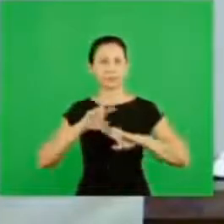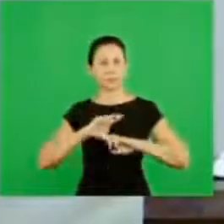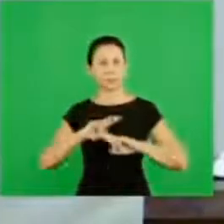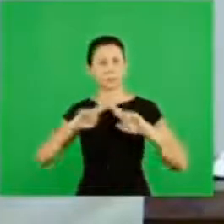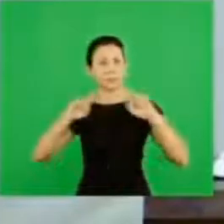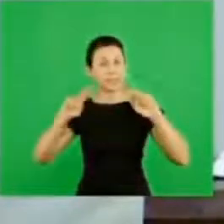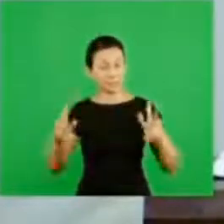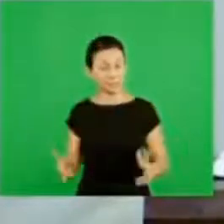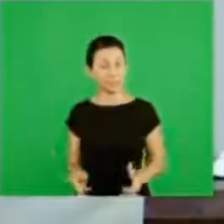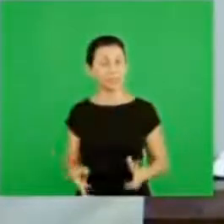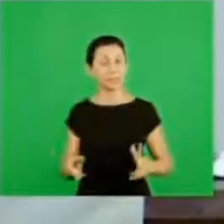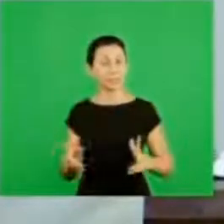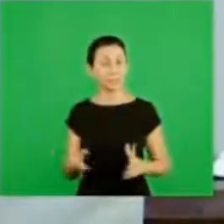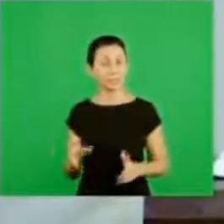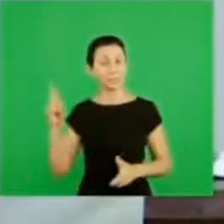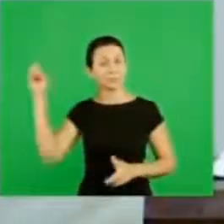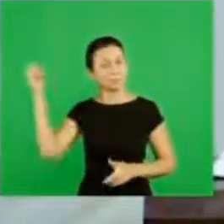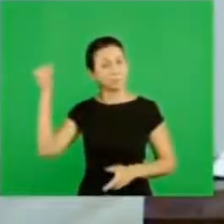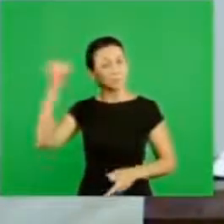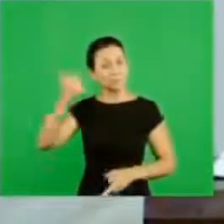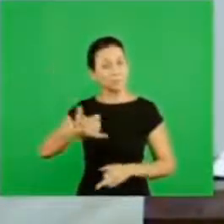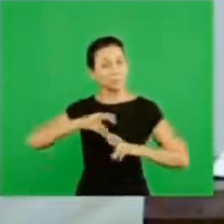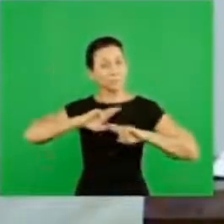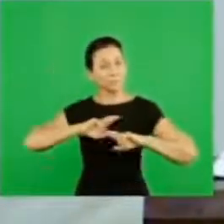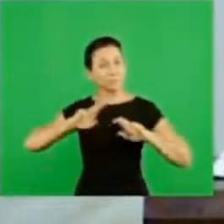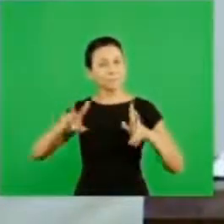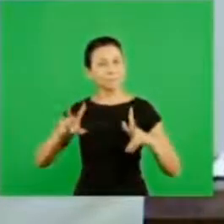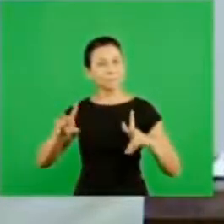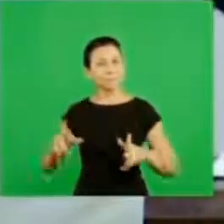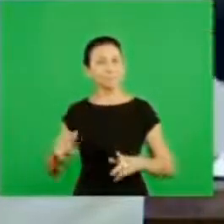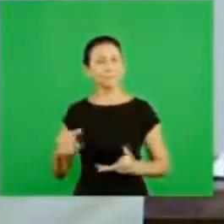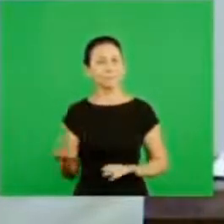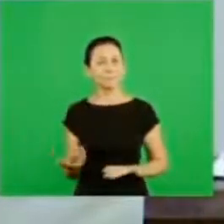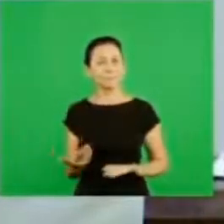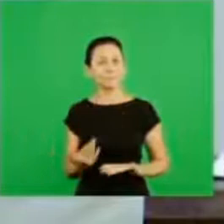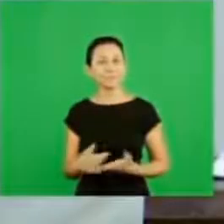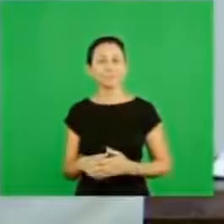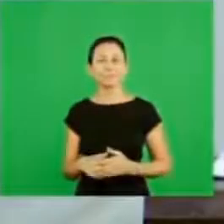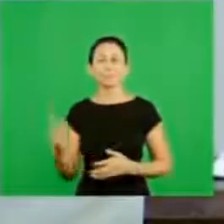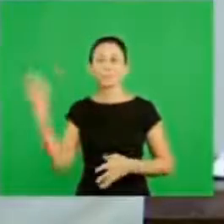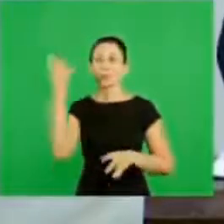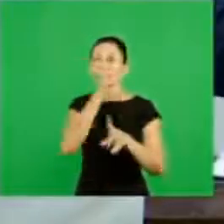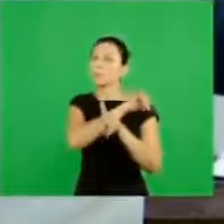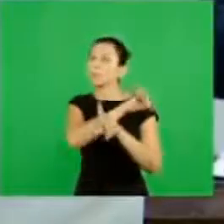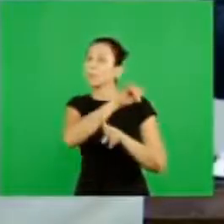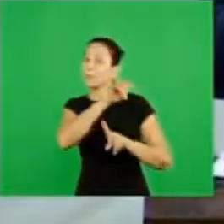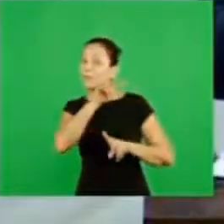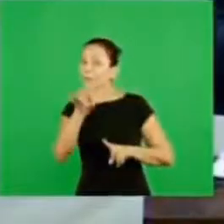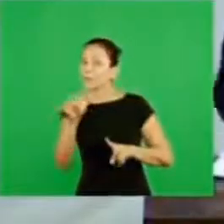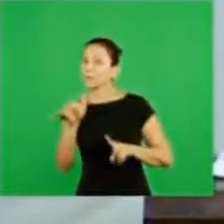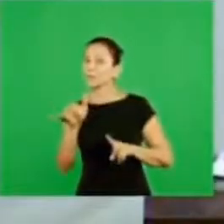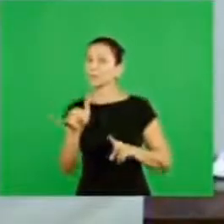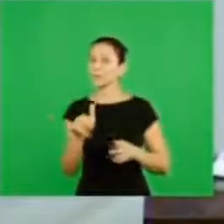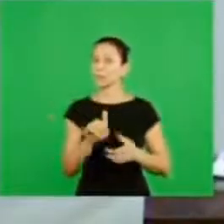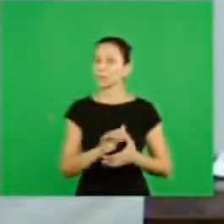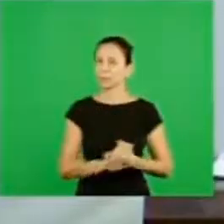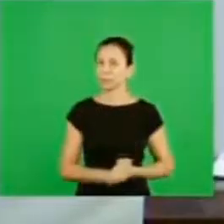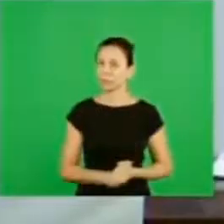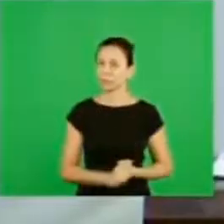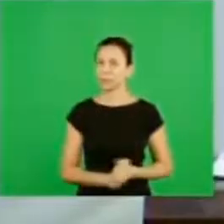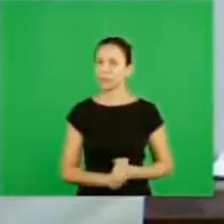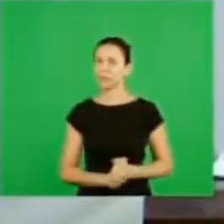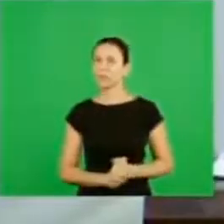know, now Christianity evangelizes and says, no, I want to hear something different, the Lord told us. And the difference was in our favor.